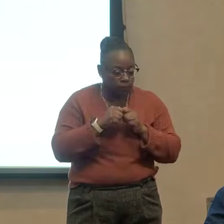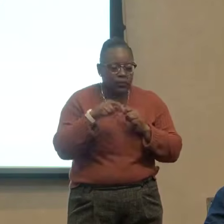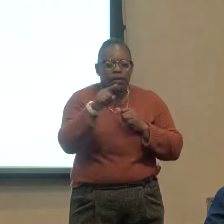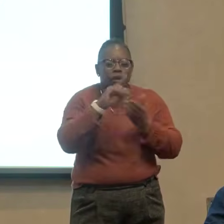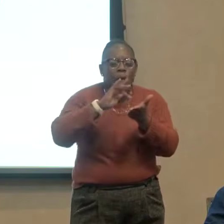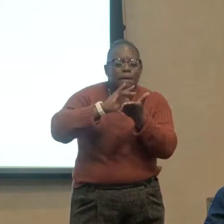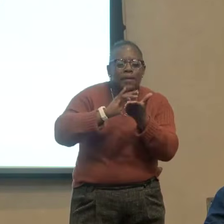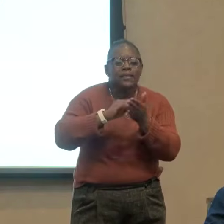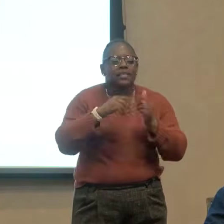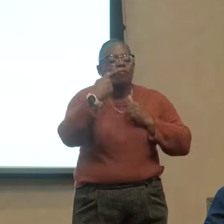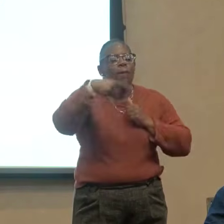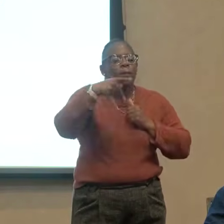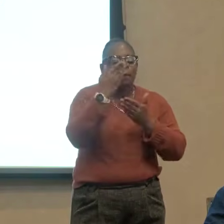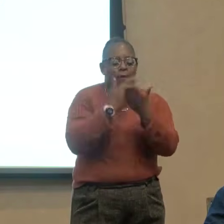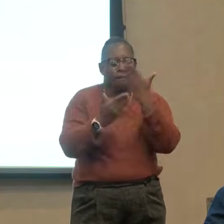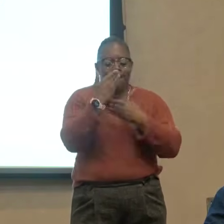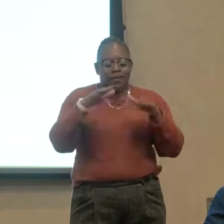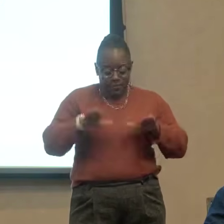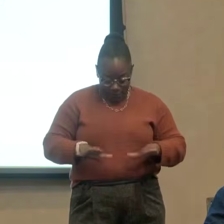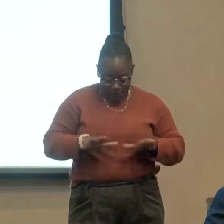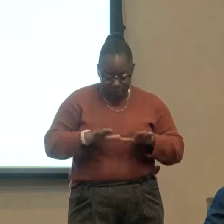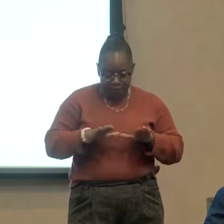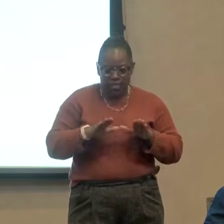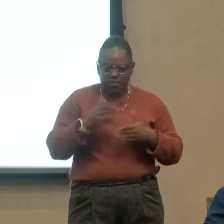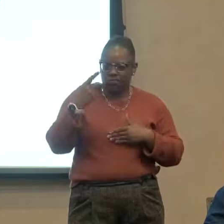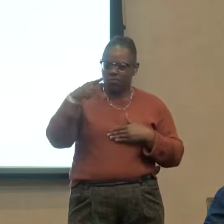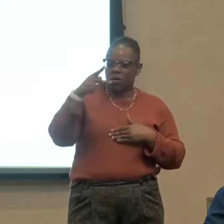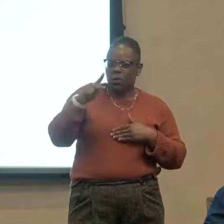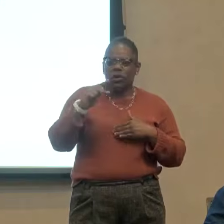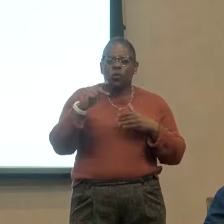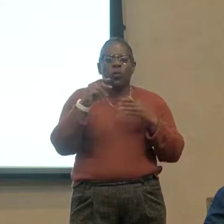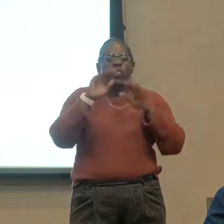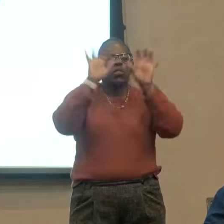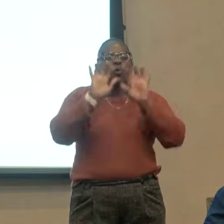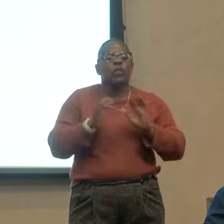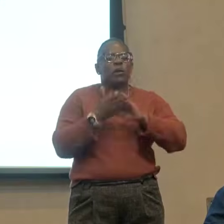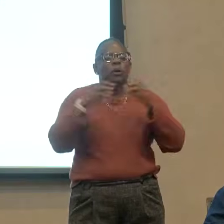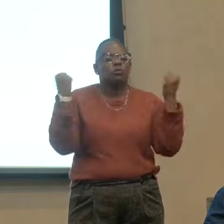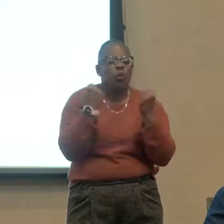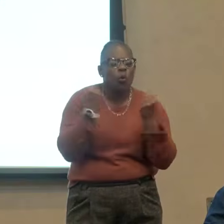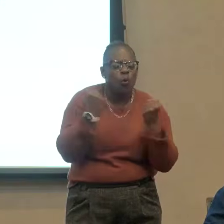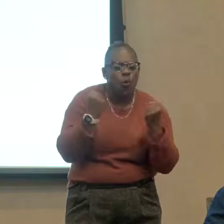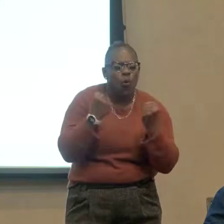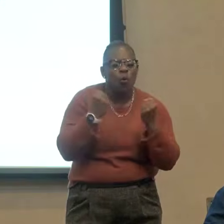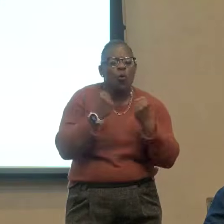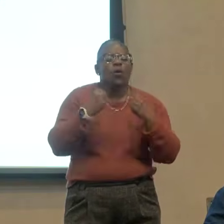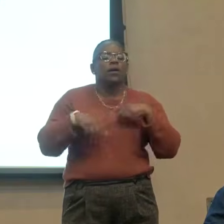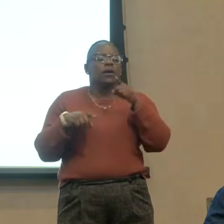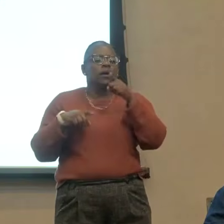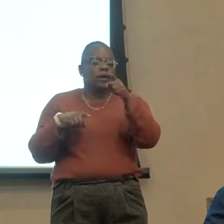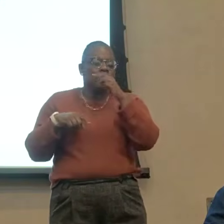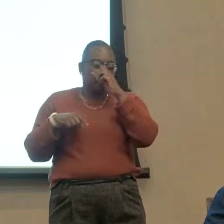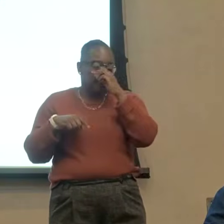feet when the weather is cold, and how do you treat them? Well, that's called Raynaud's